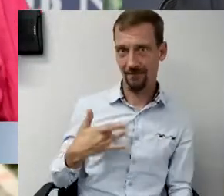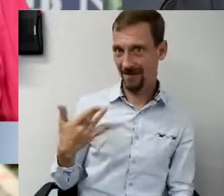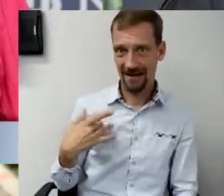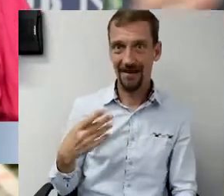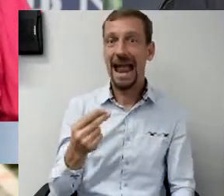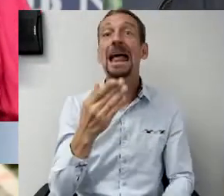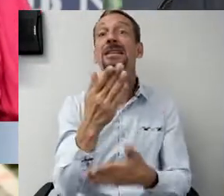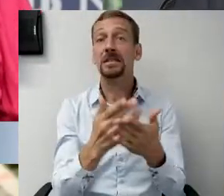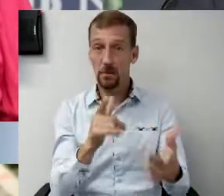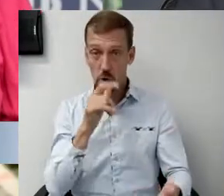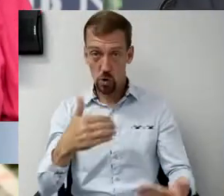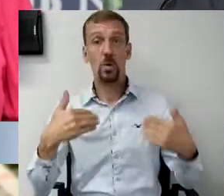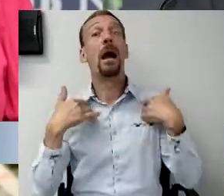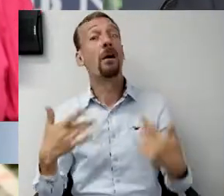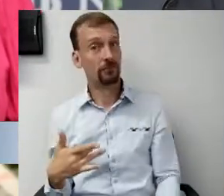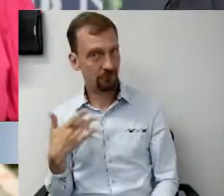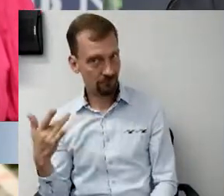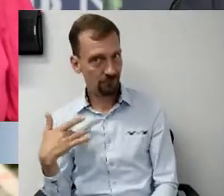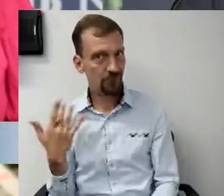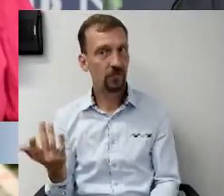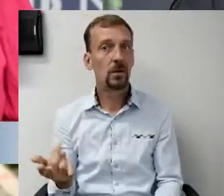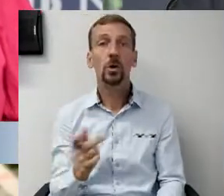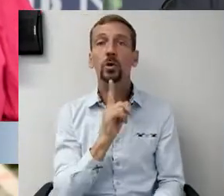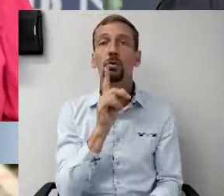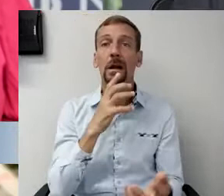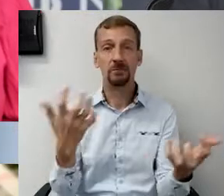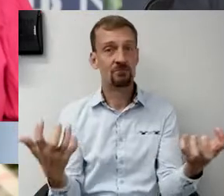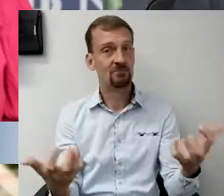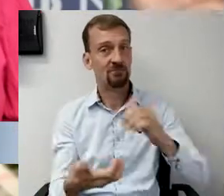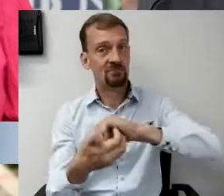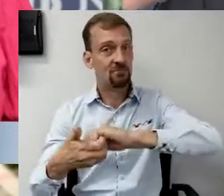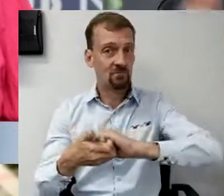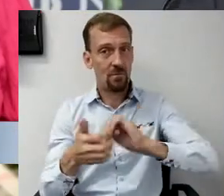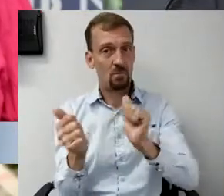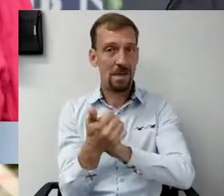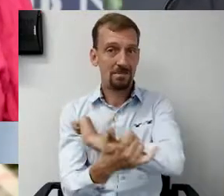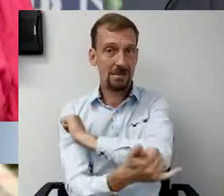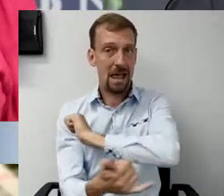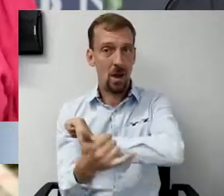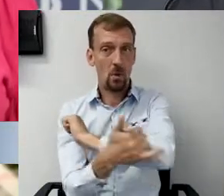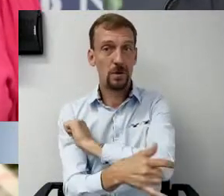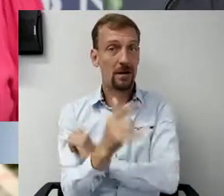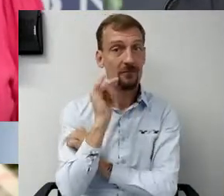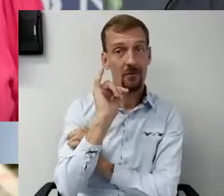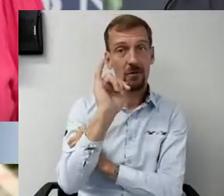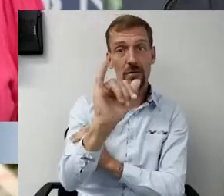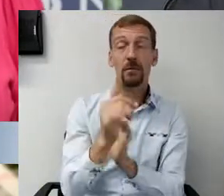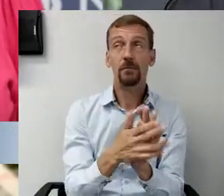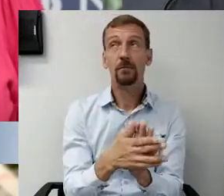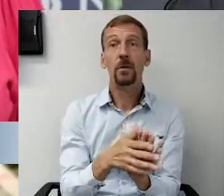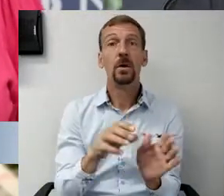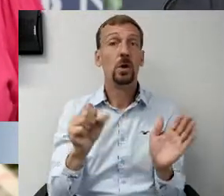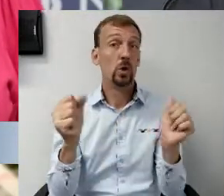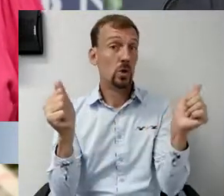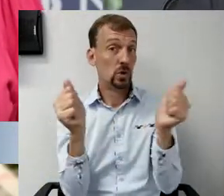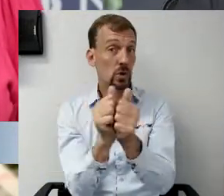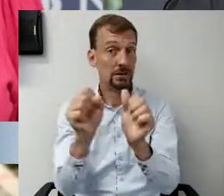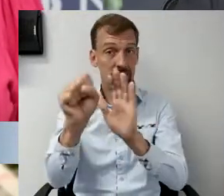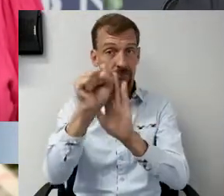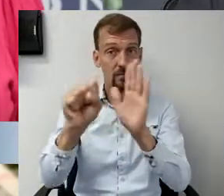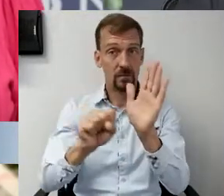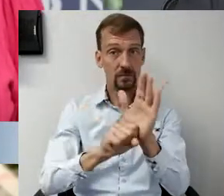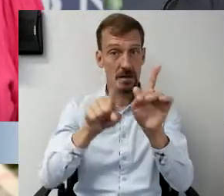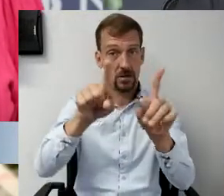virus, working with the county to do that. Again, I think with the state, you can go out there and